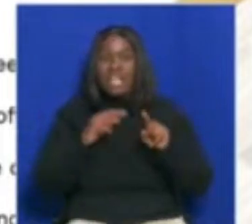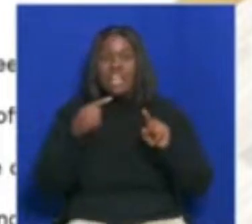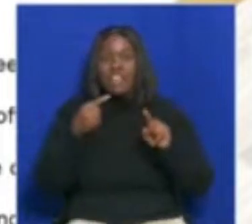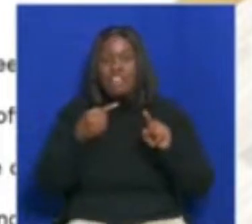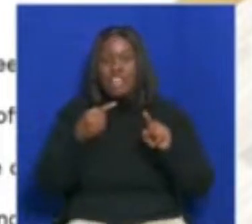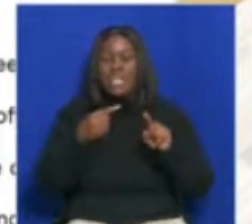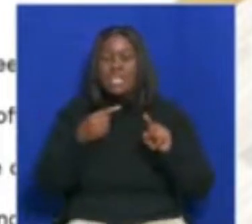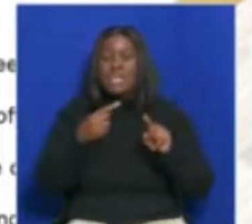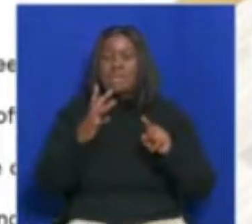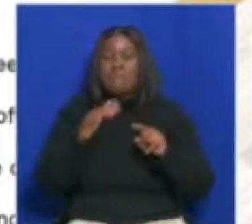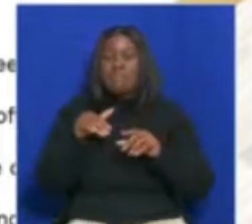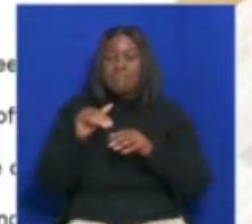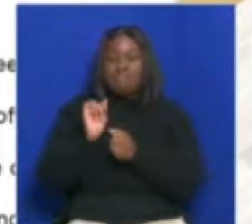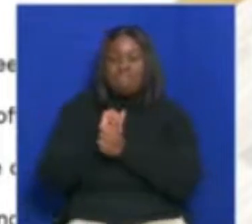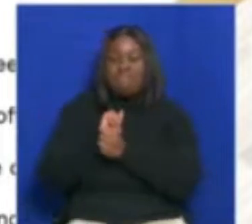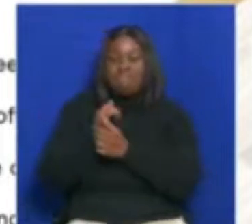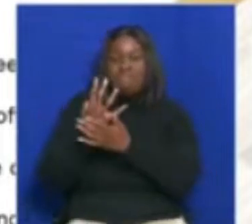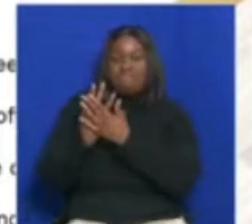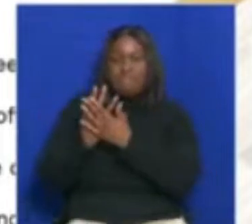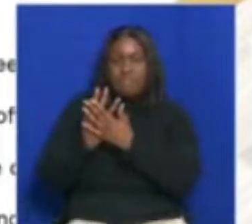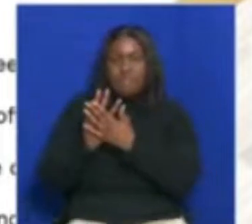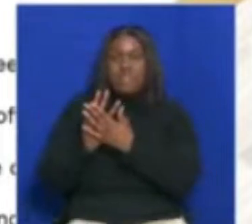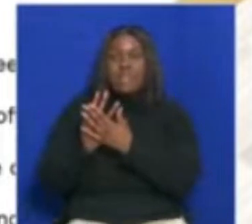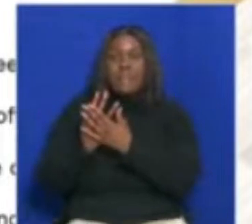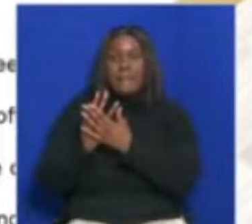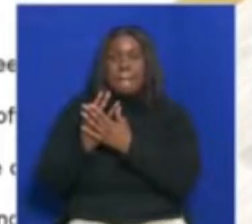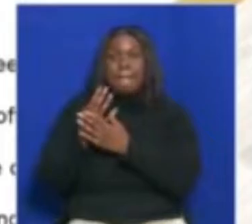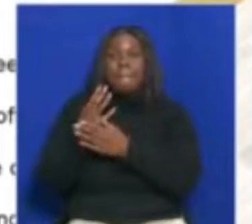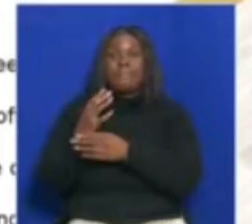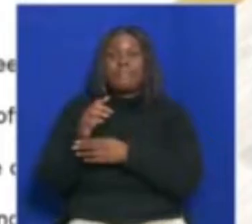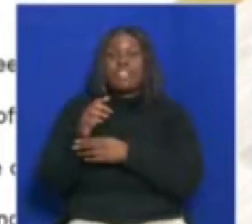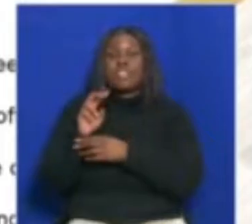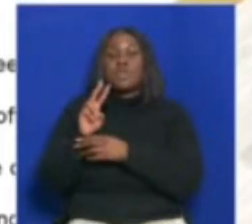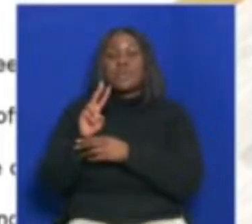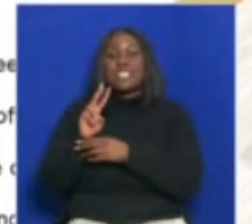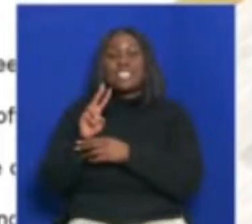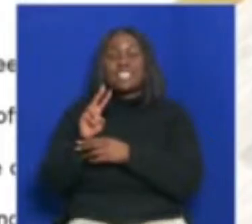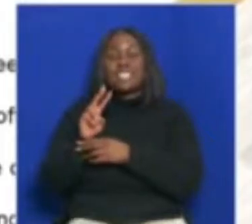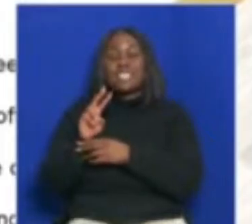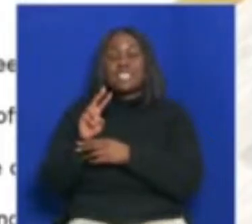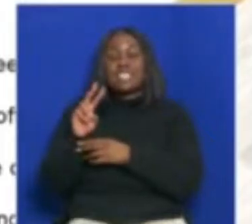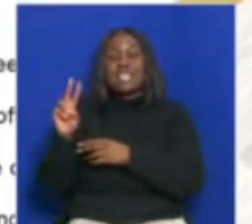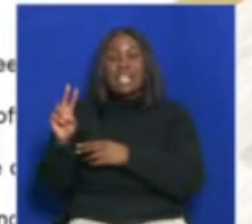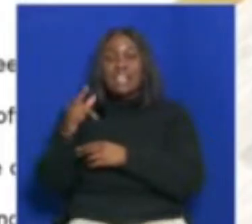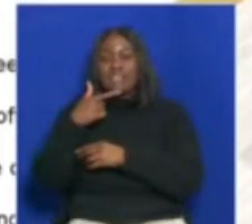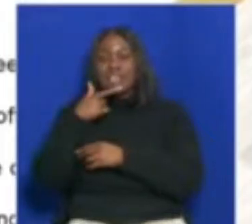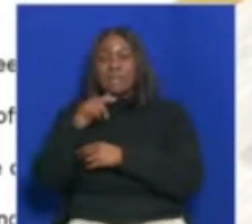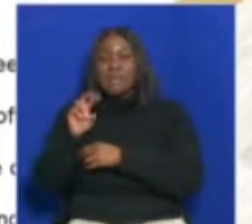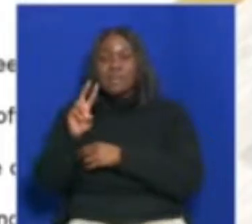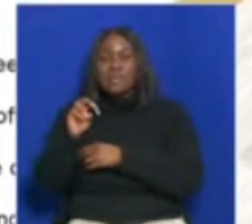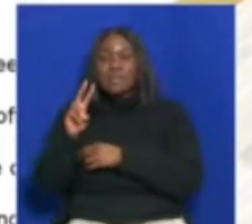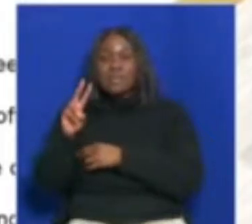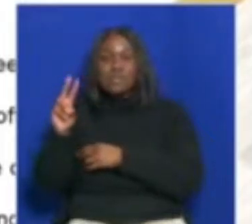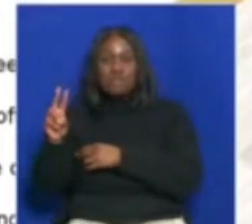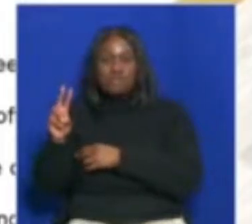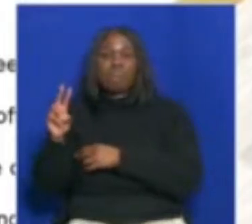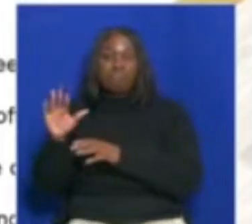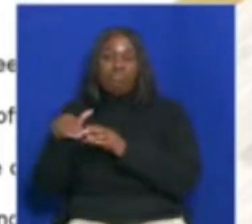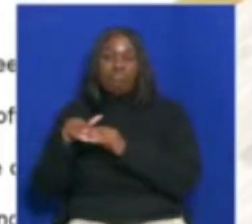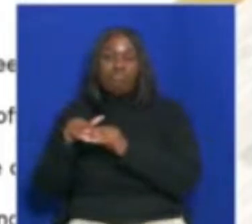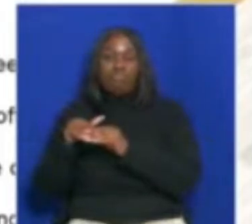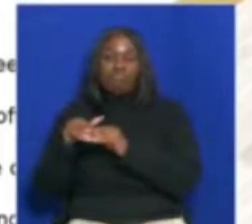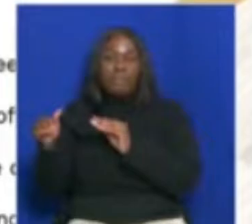being released on the 22nd of December 2022. Bevan Loftus was informed that